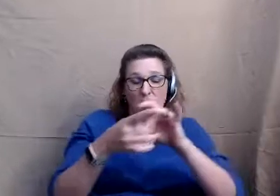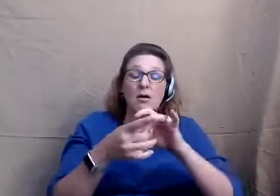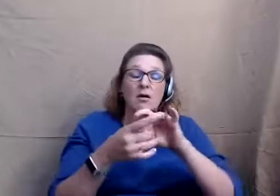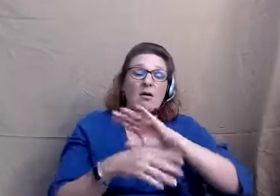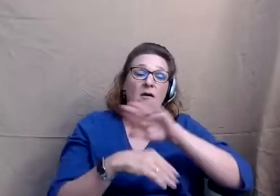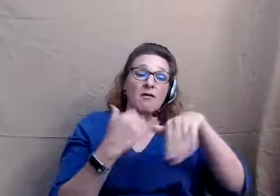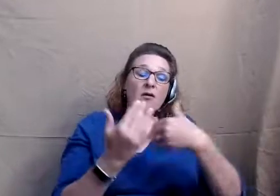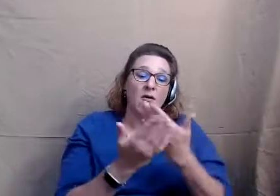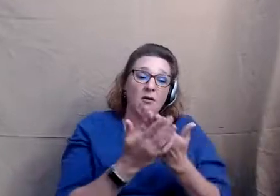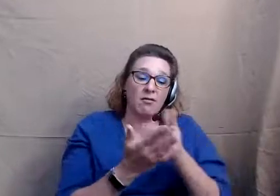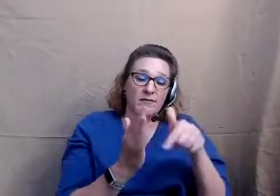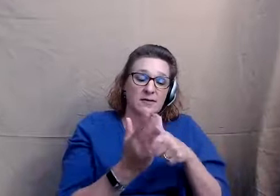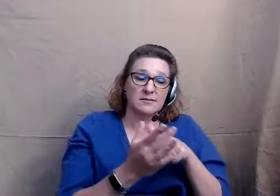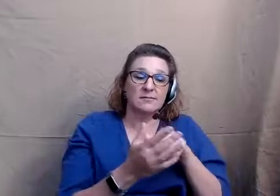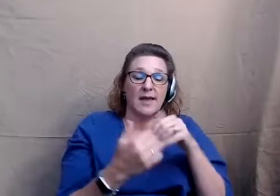intimate partner violence.